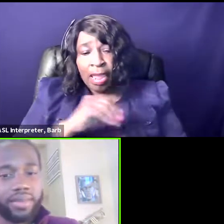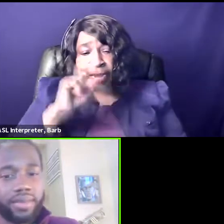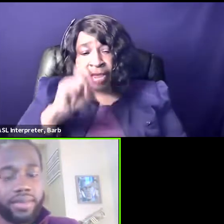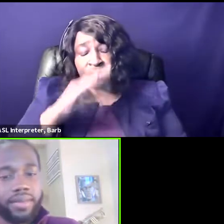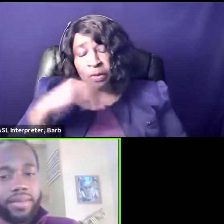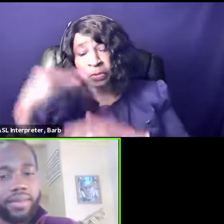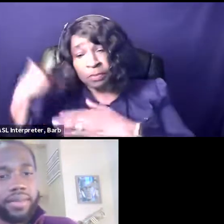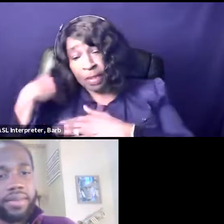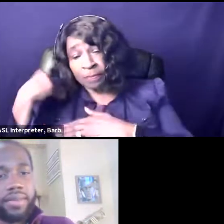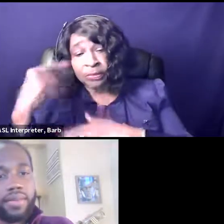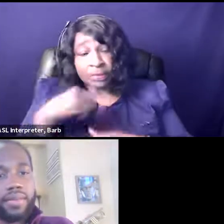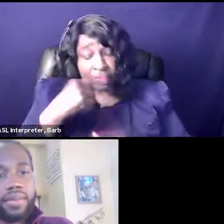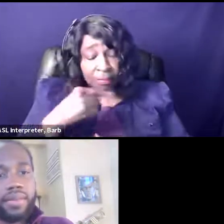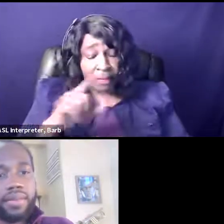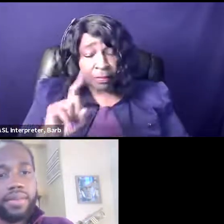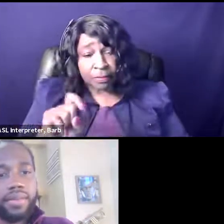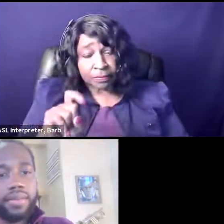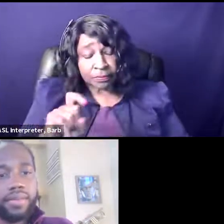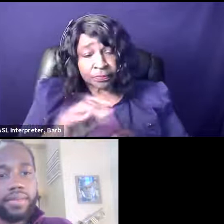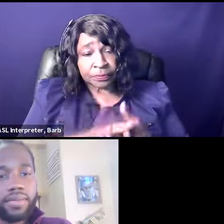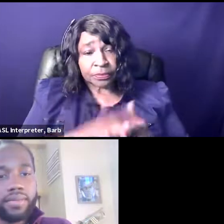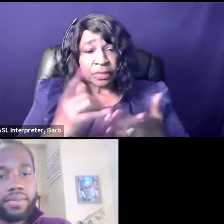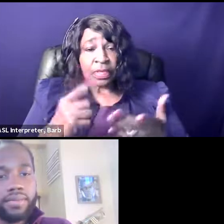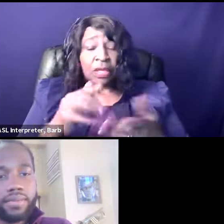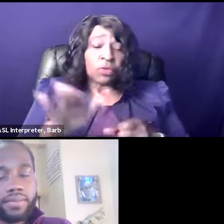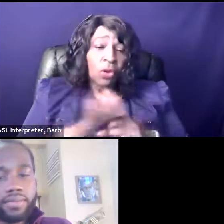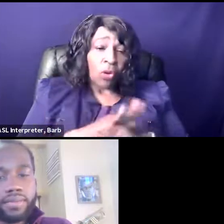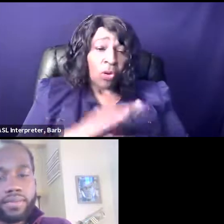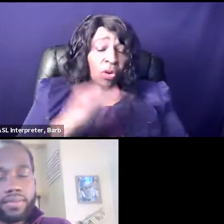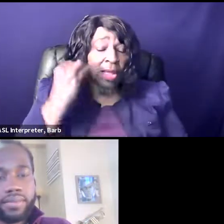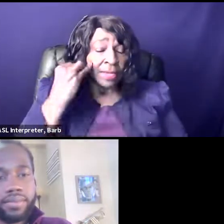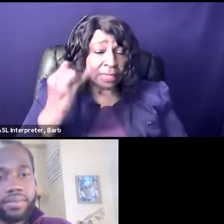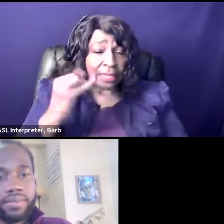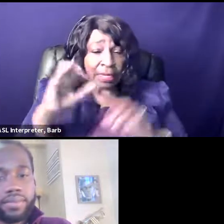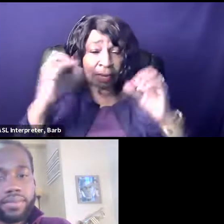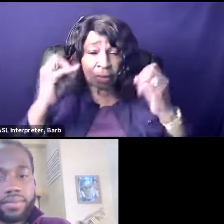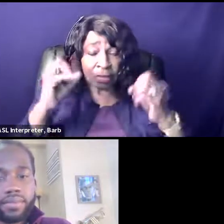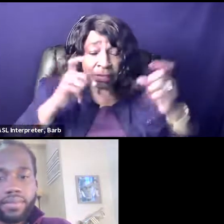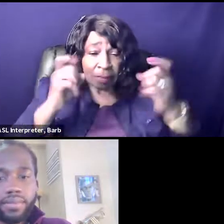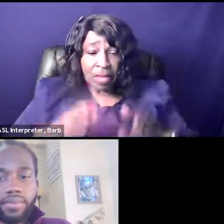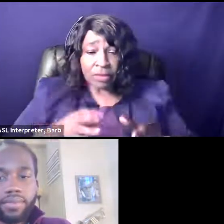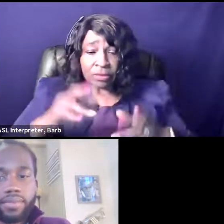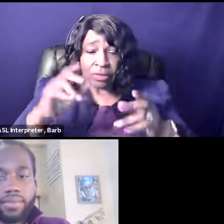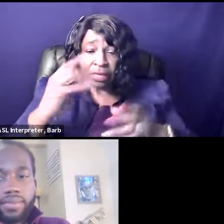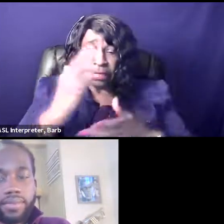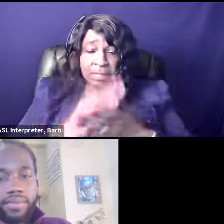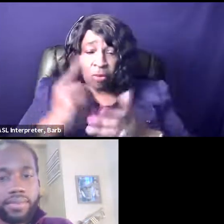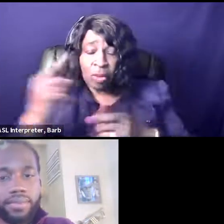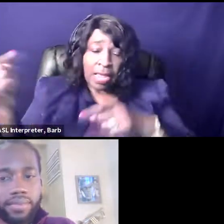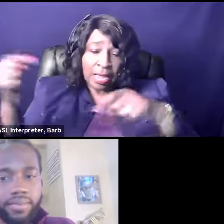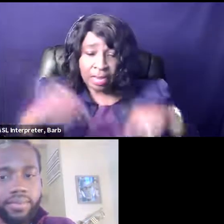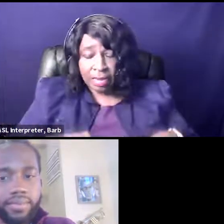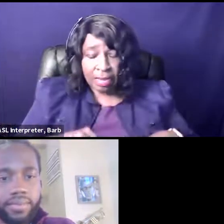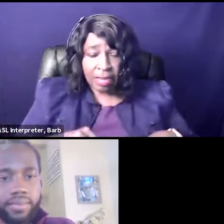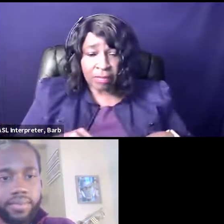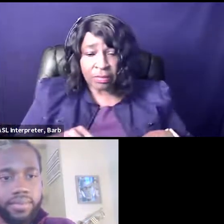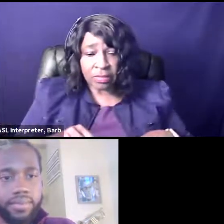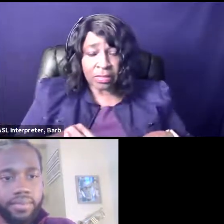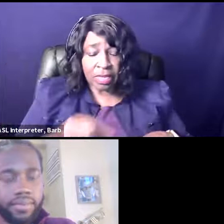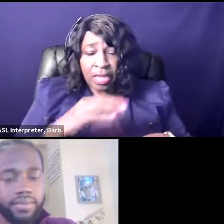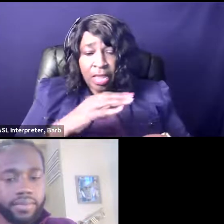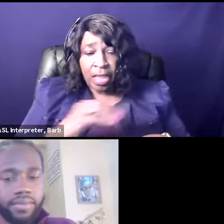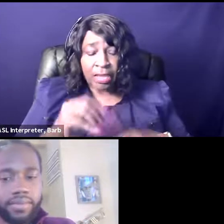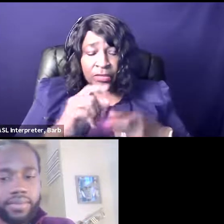resources? Yeah, I mean, the whole idea of an emergency manager is someone that comes in to really right the ship, right the finances